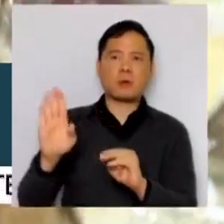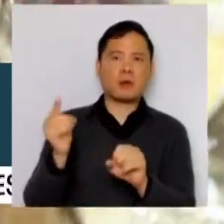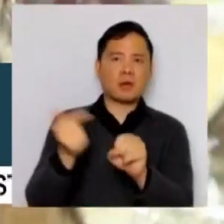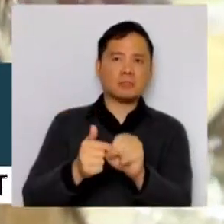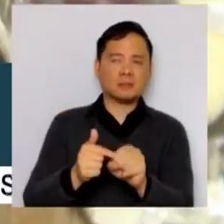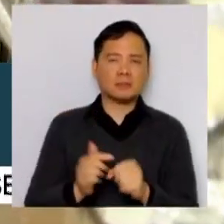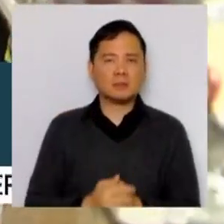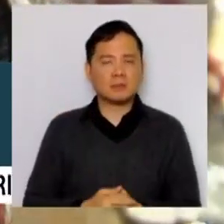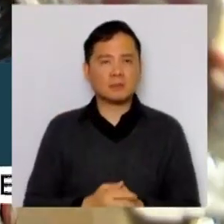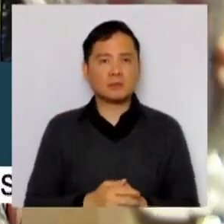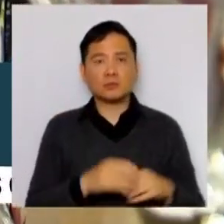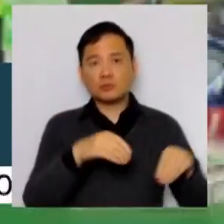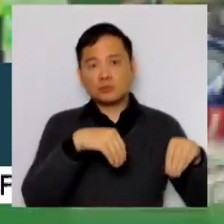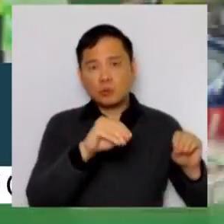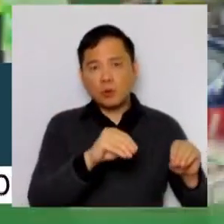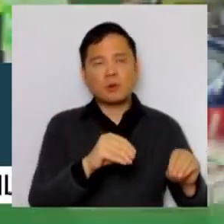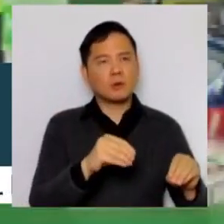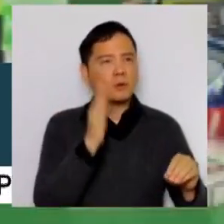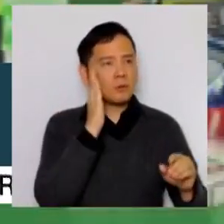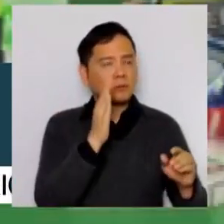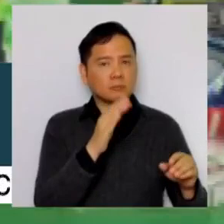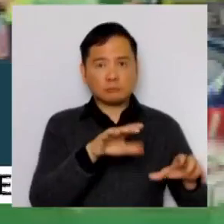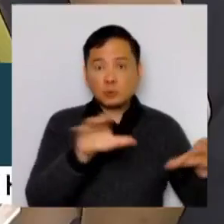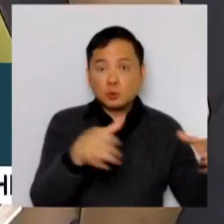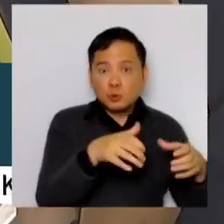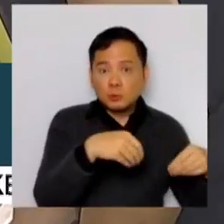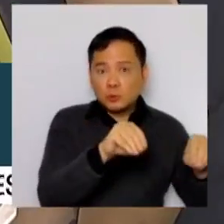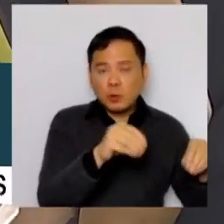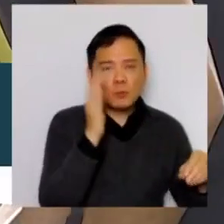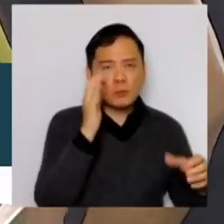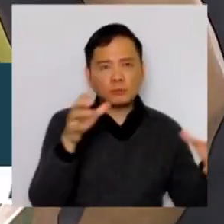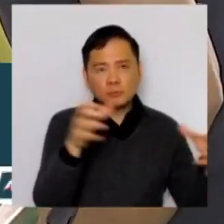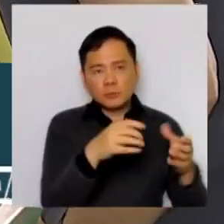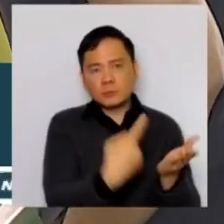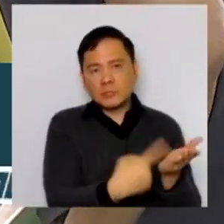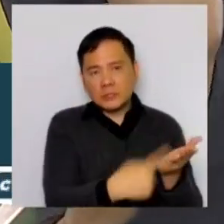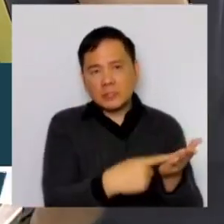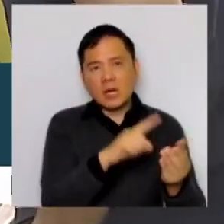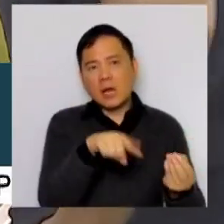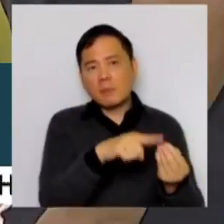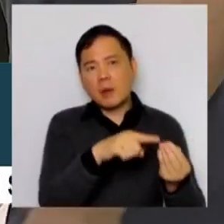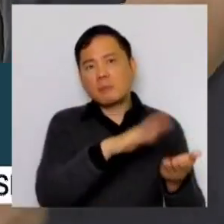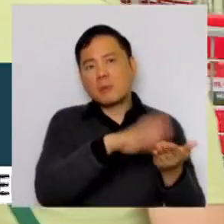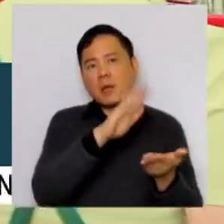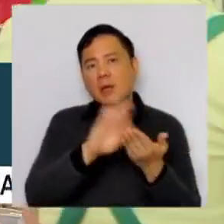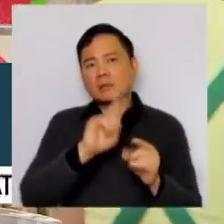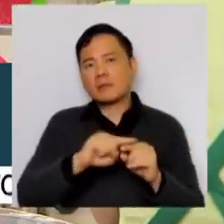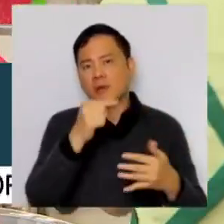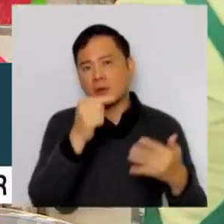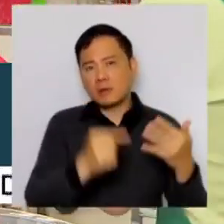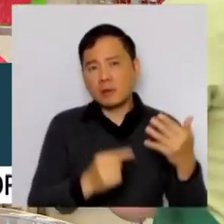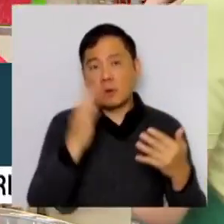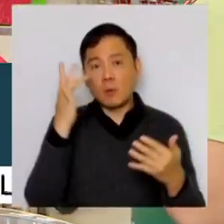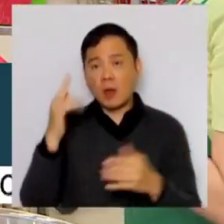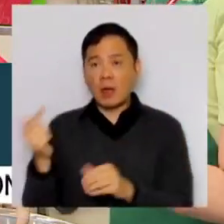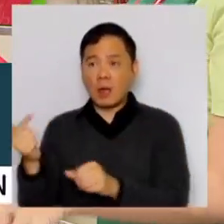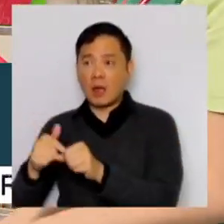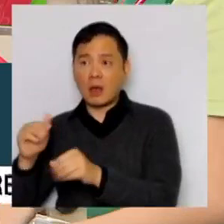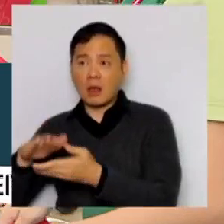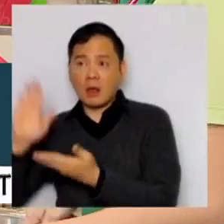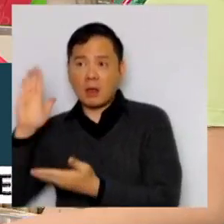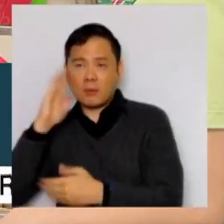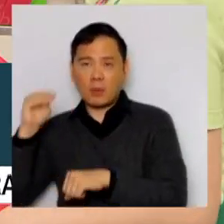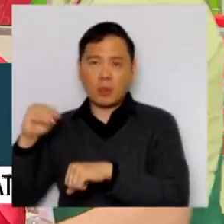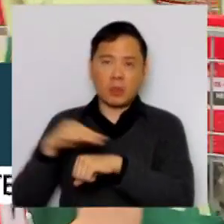operators are also meet today to discuss a possible increase in the prices of goods as the higher fuel prices push production and transport costs